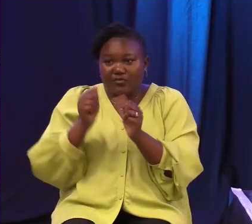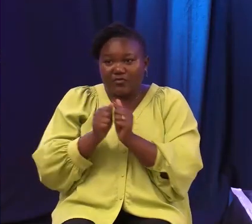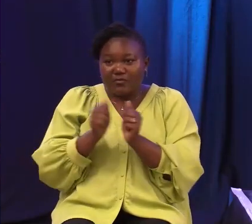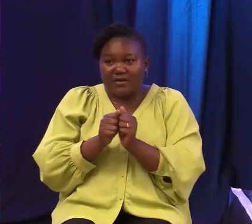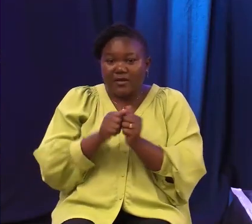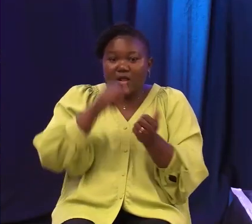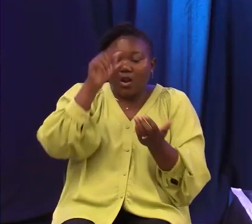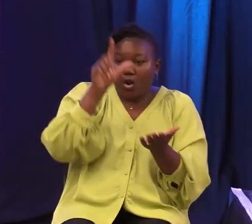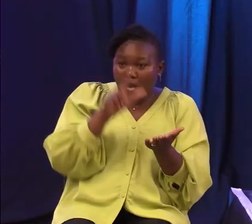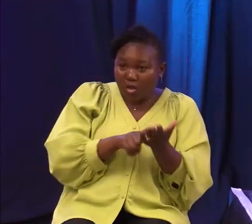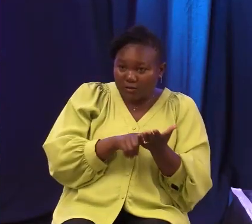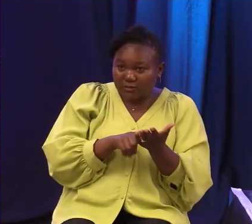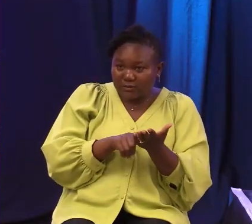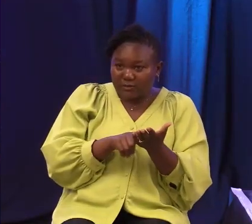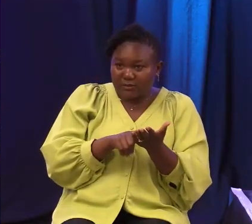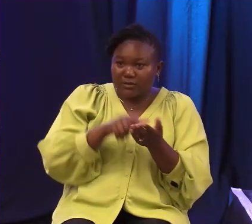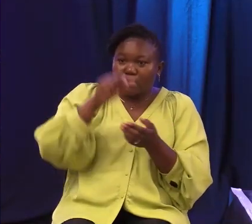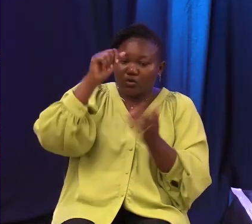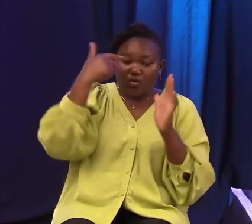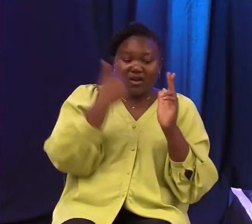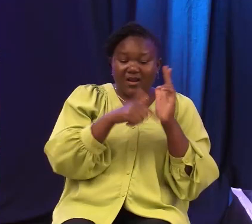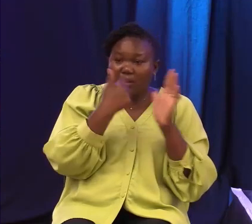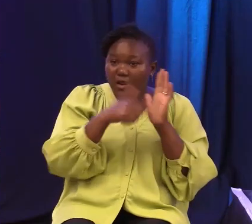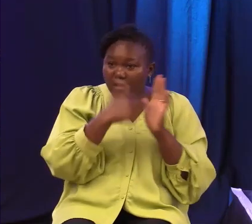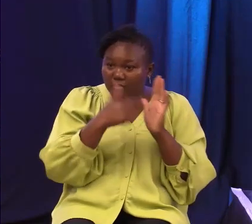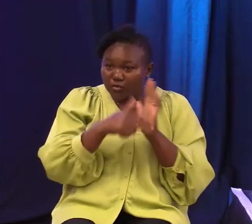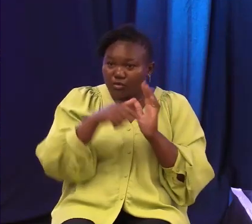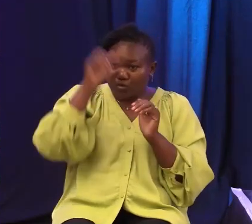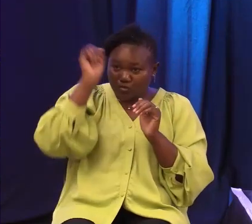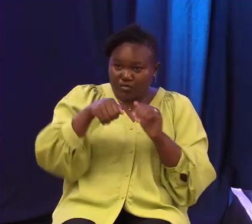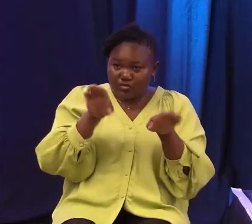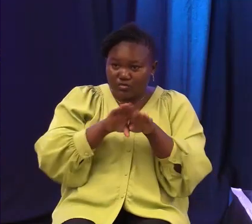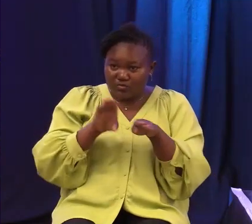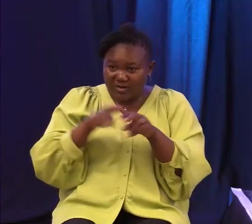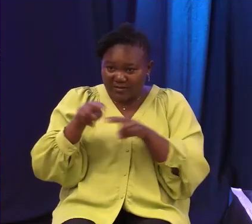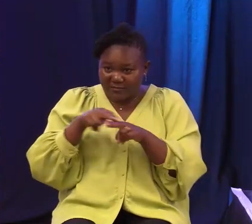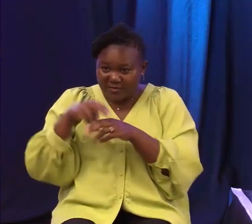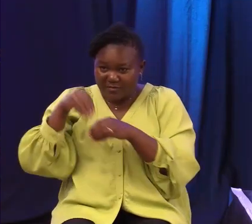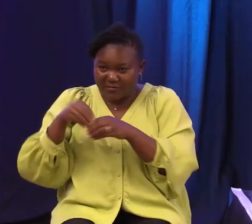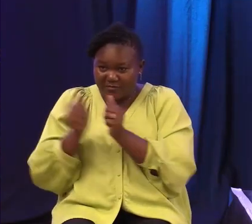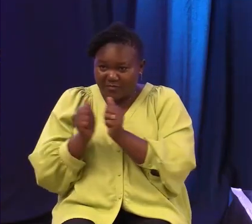laws should be allowing for the widest possible